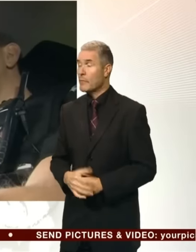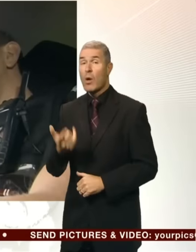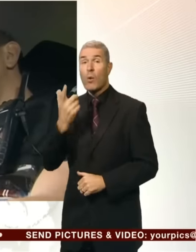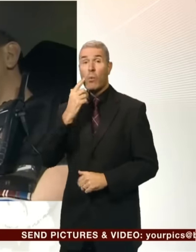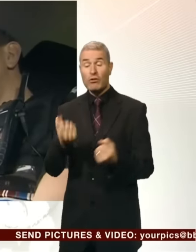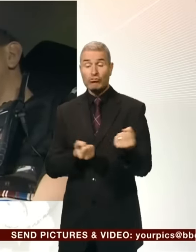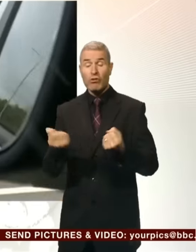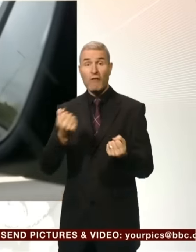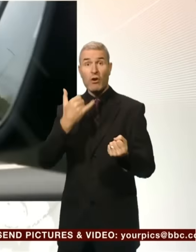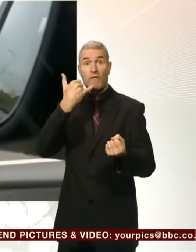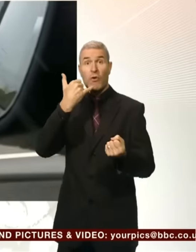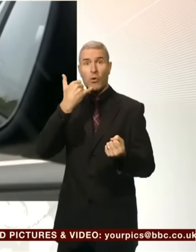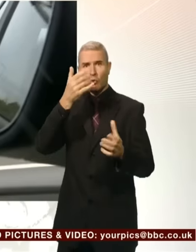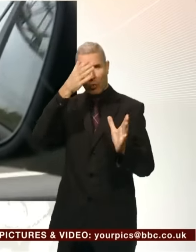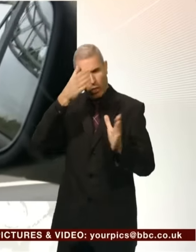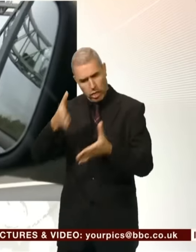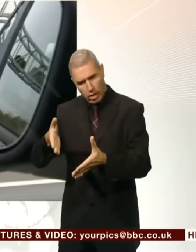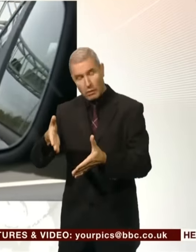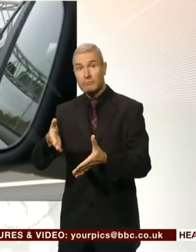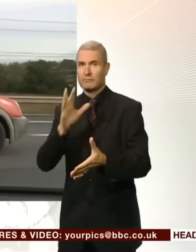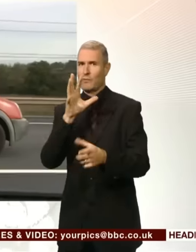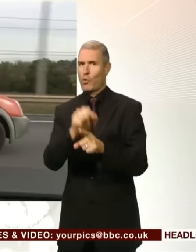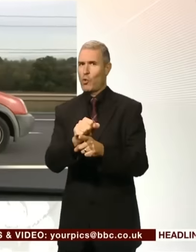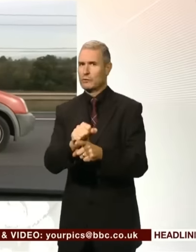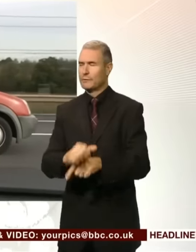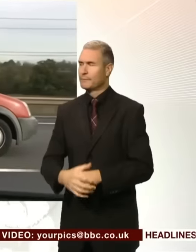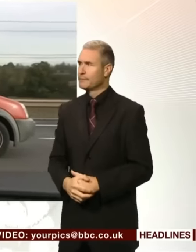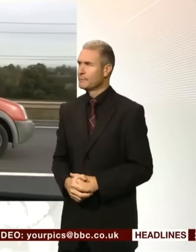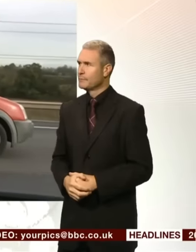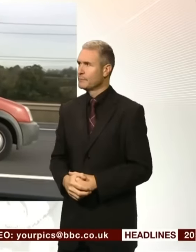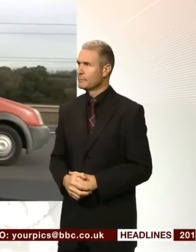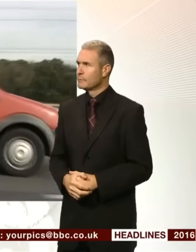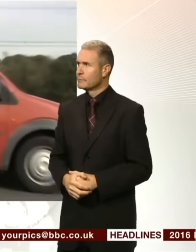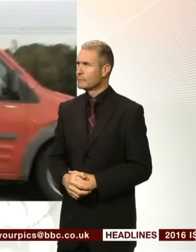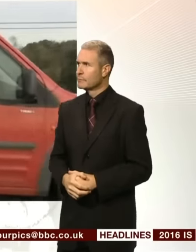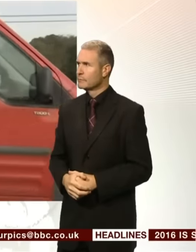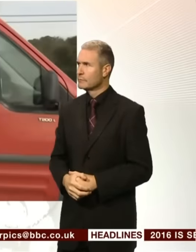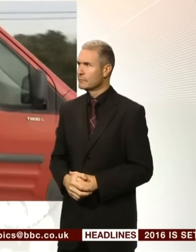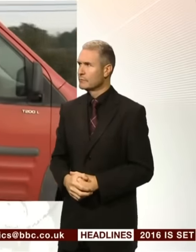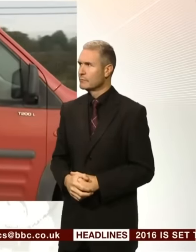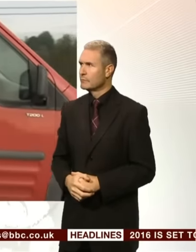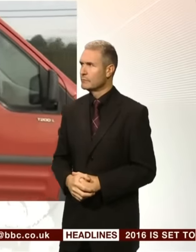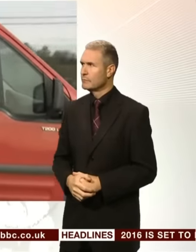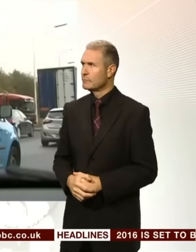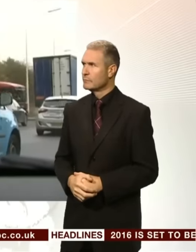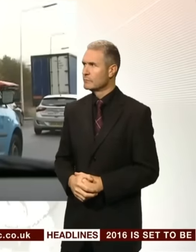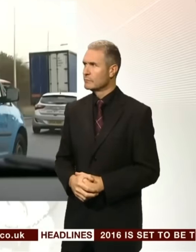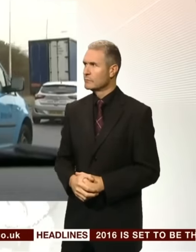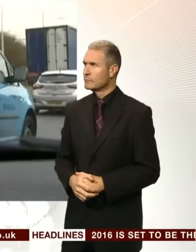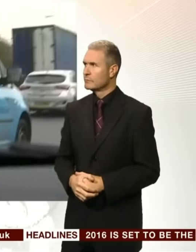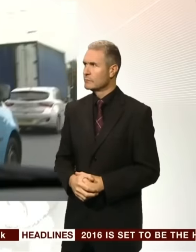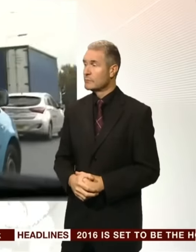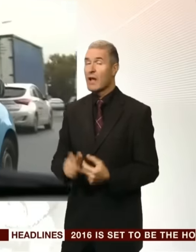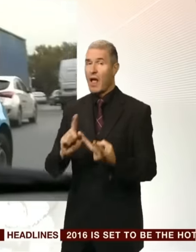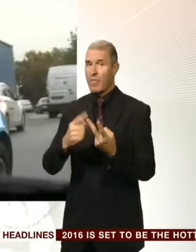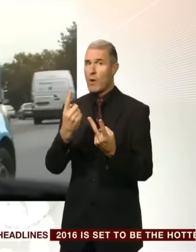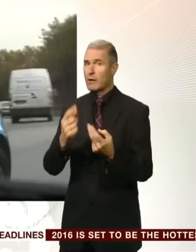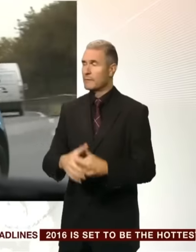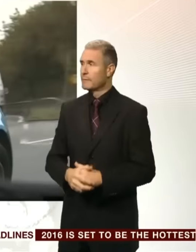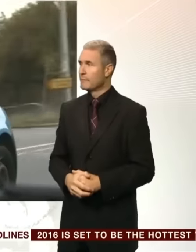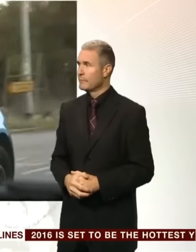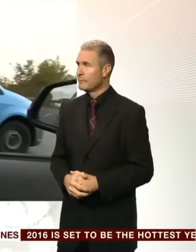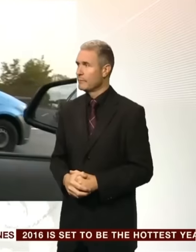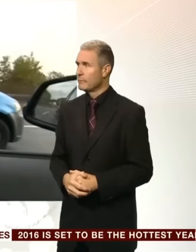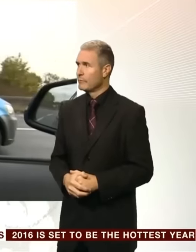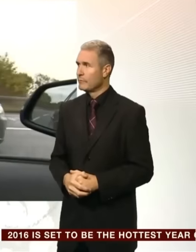yourself. Very soon he sees this driver. He's looking, there he is. Followed by this man.